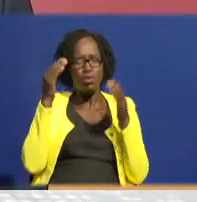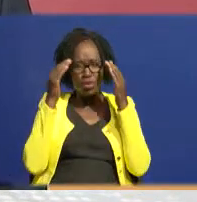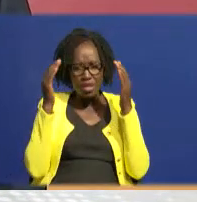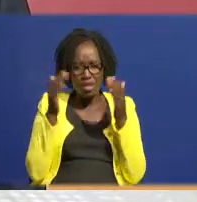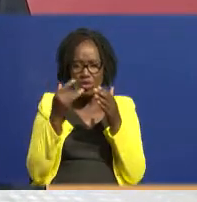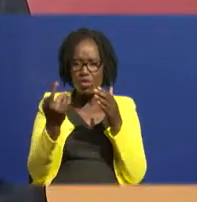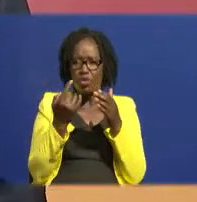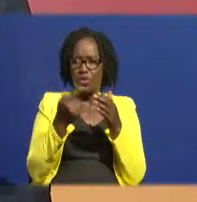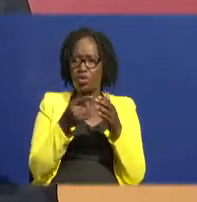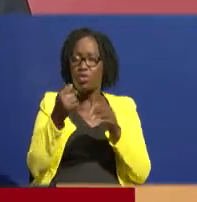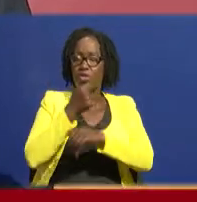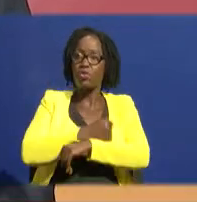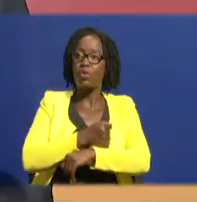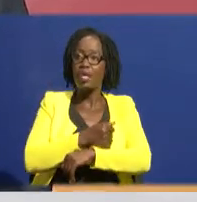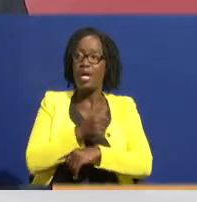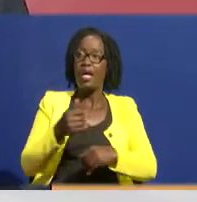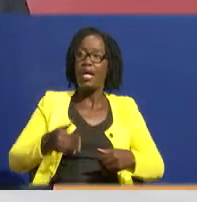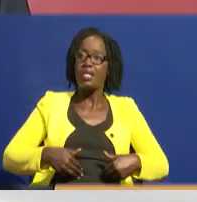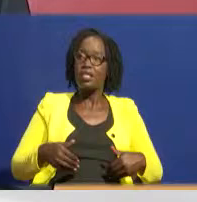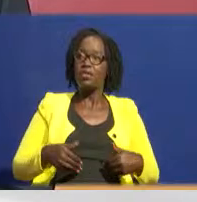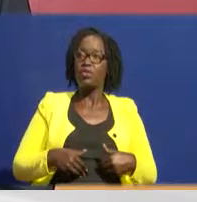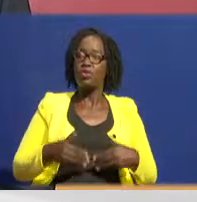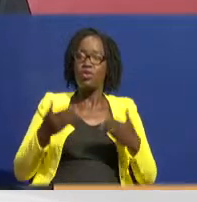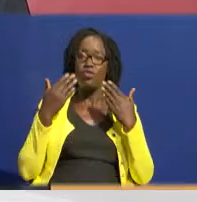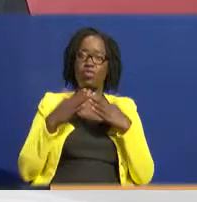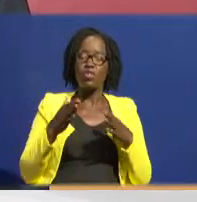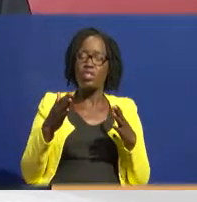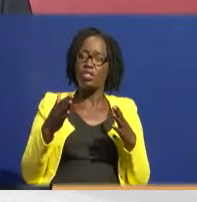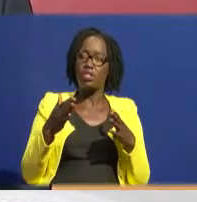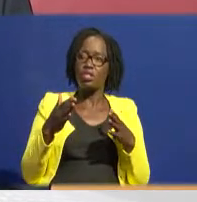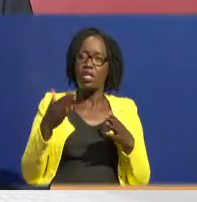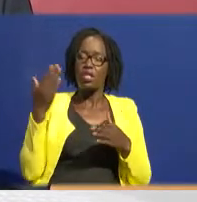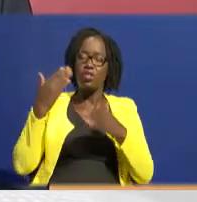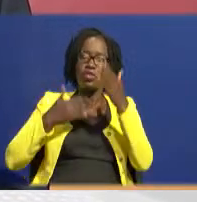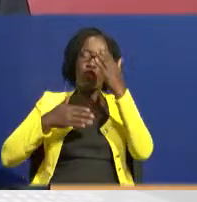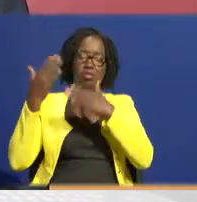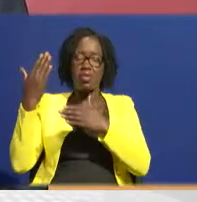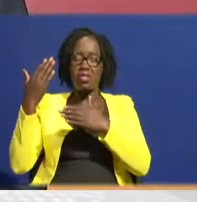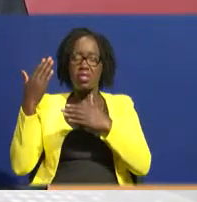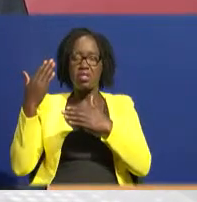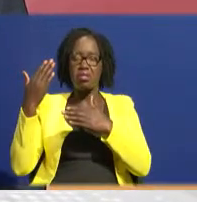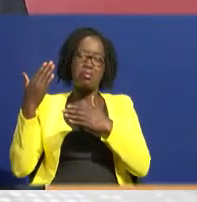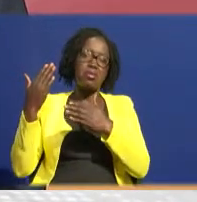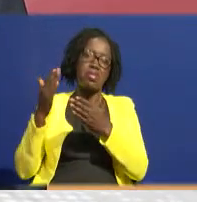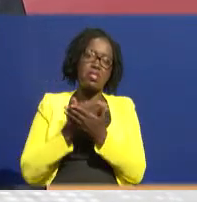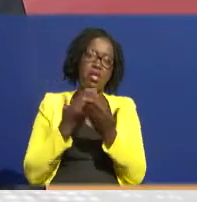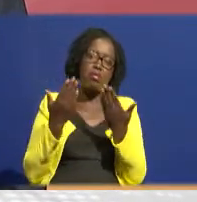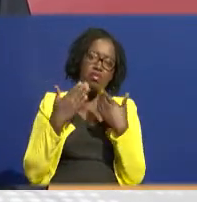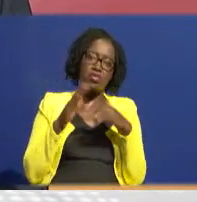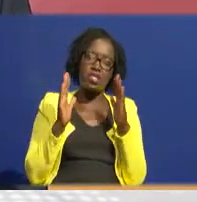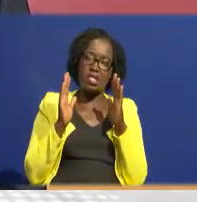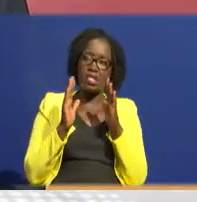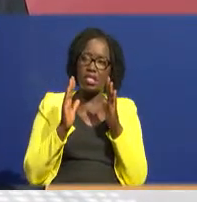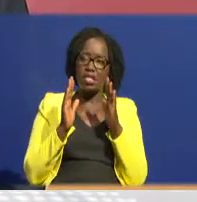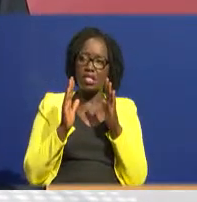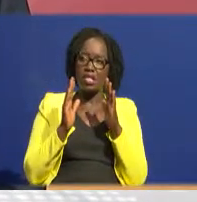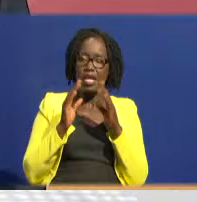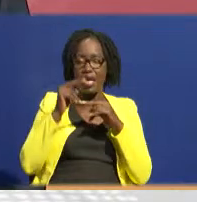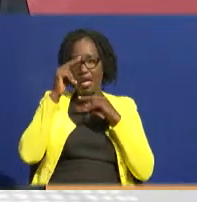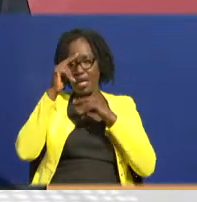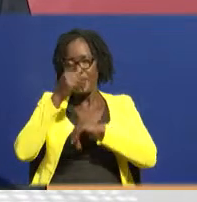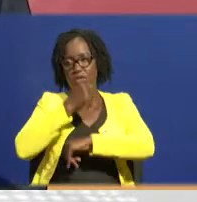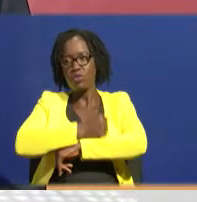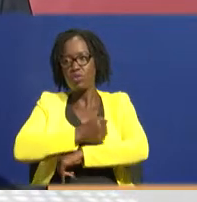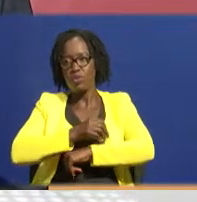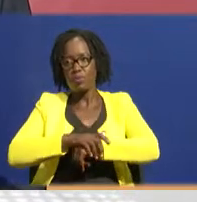on only those who are in school. We have our youths who have actually finished their university levels, and some have finished their high school